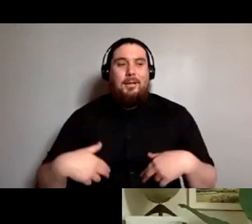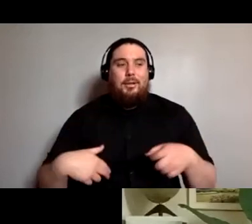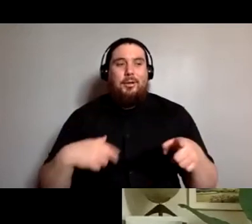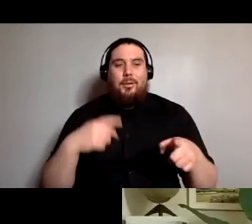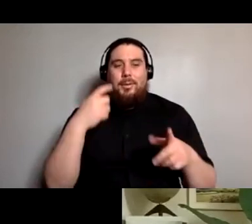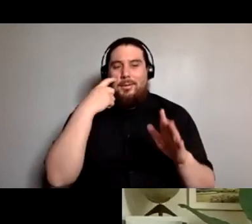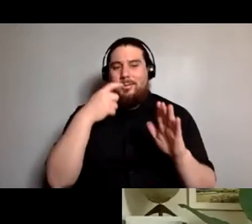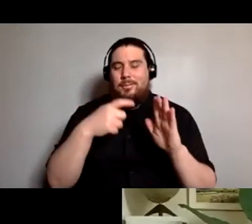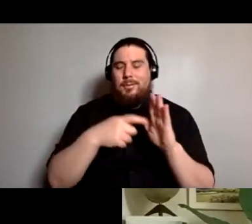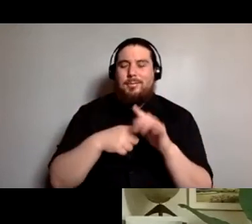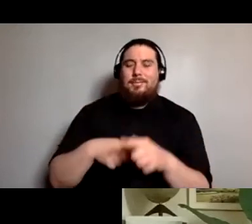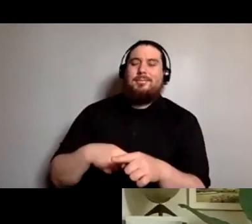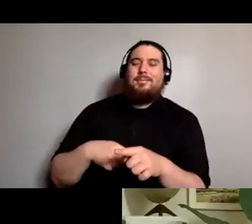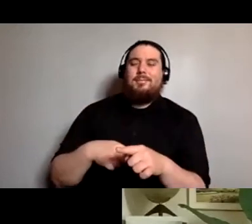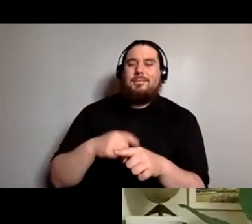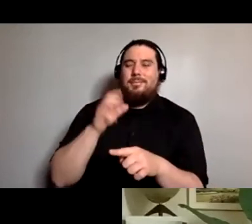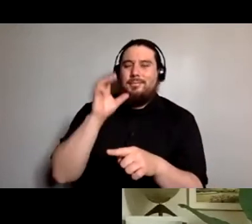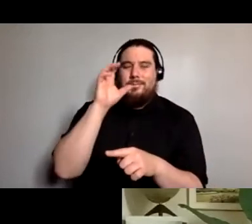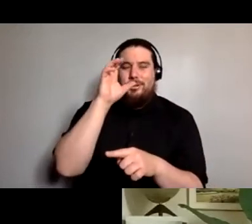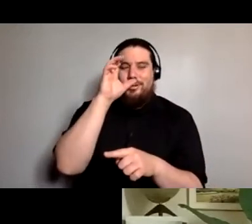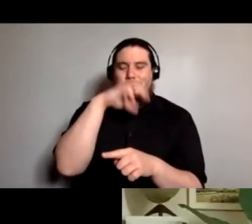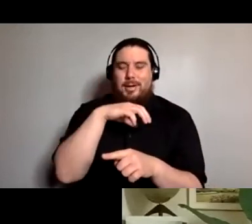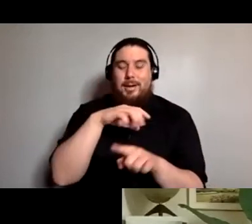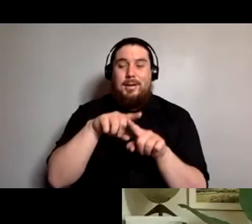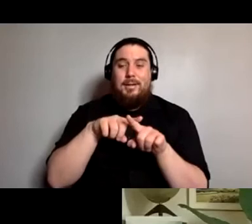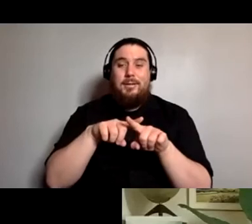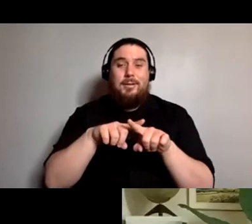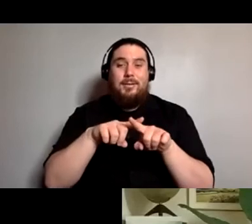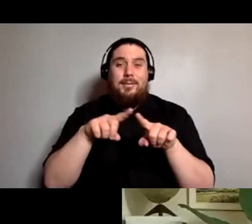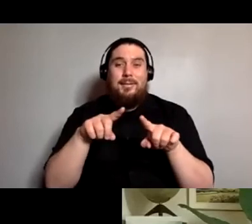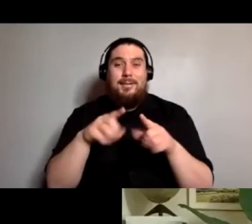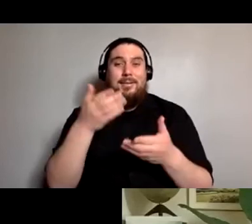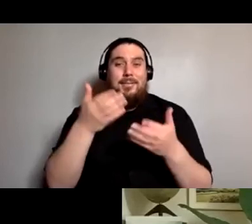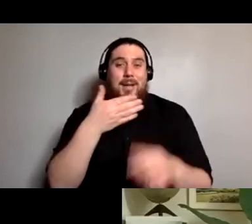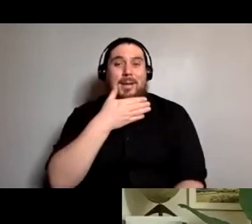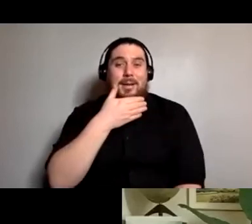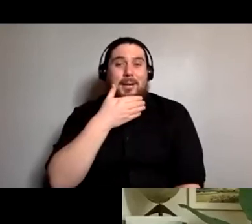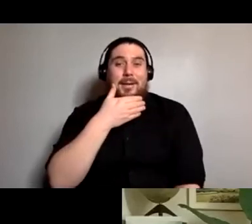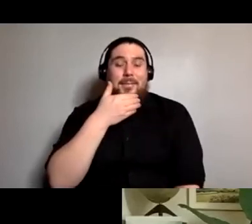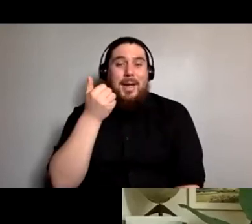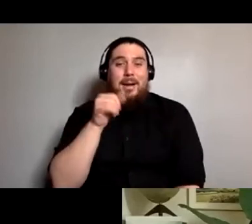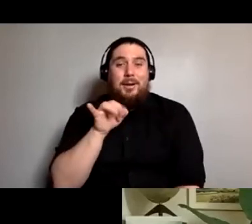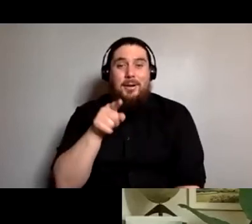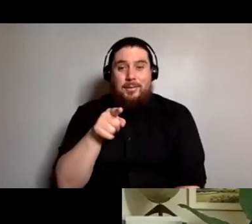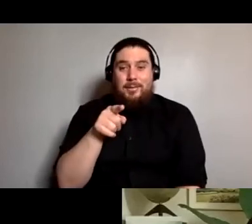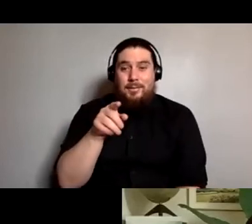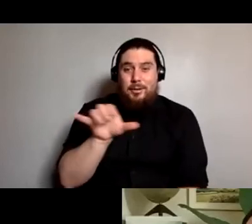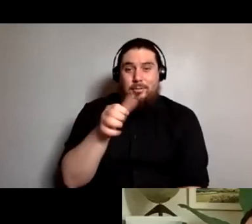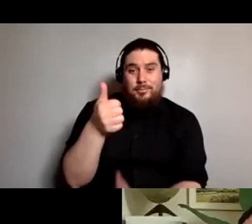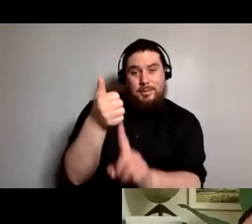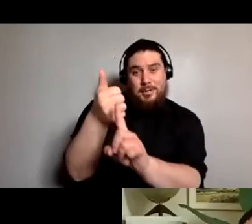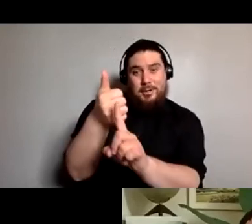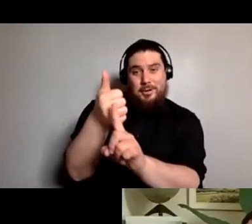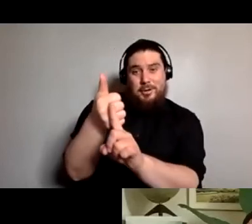slightly strange, whereas actually you'd probably be better off being your normal,